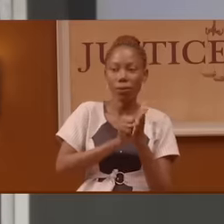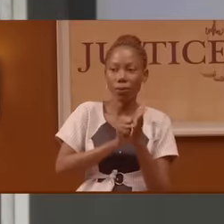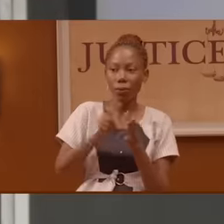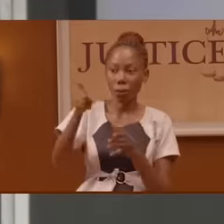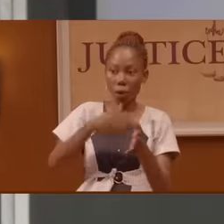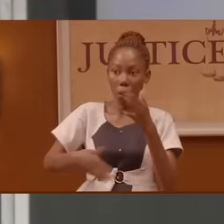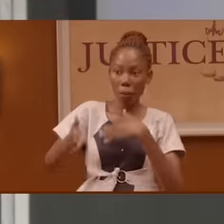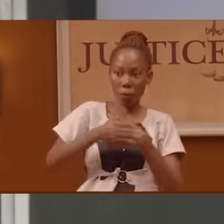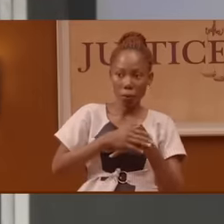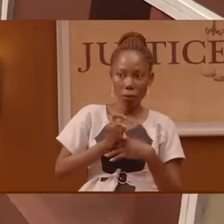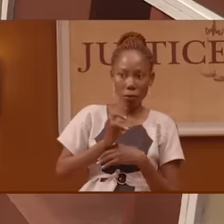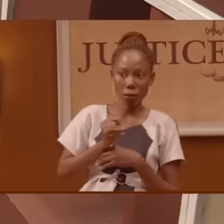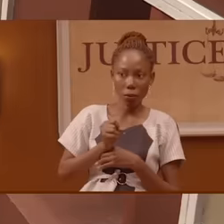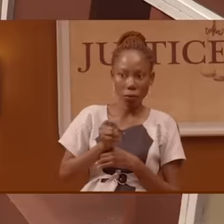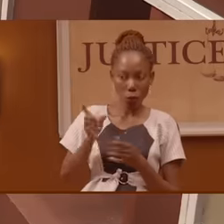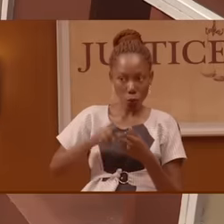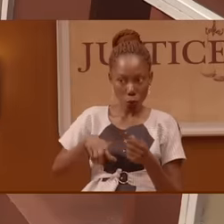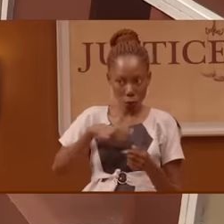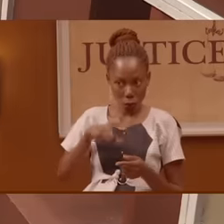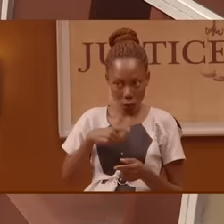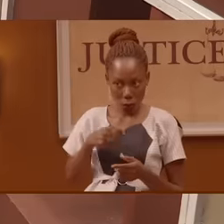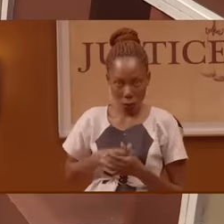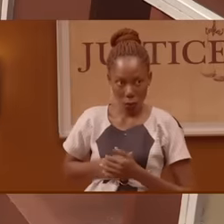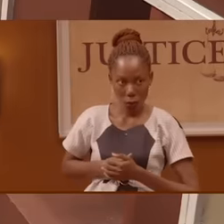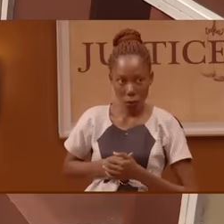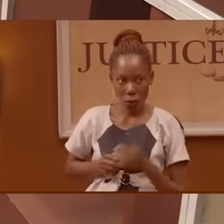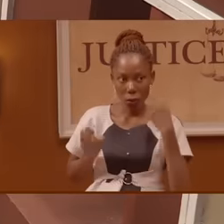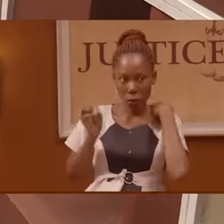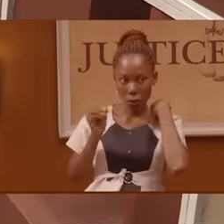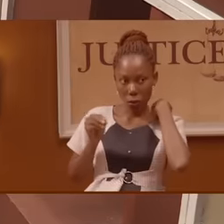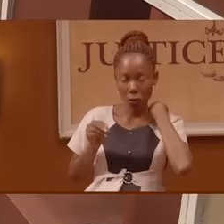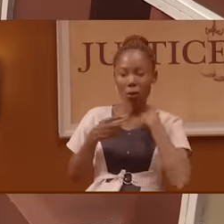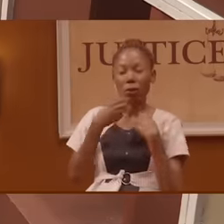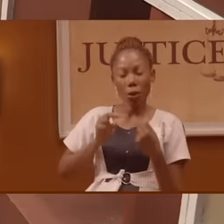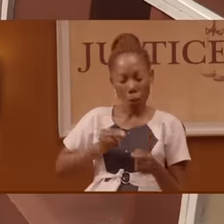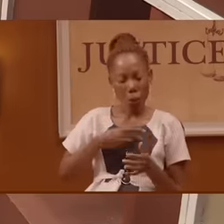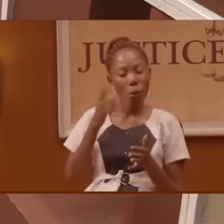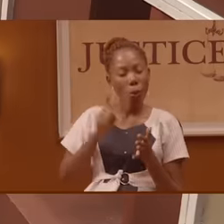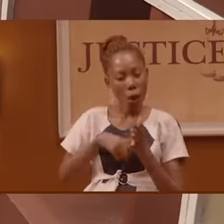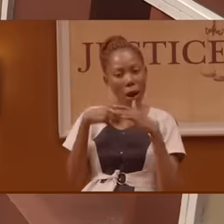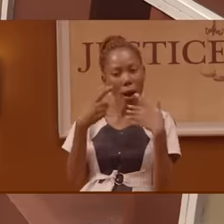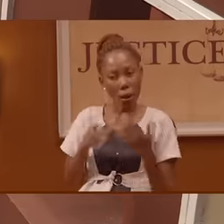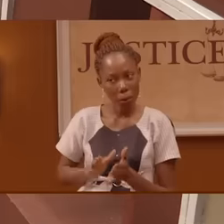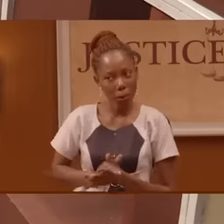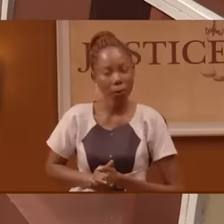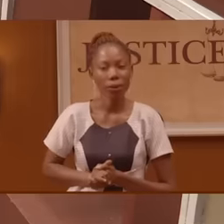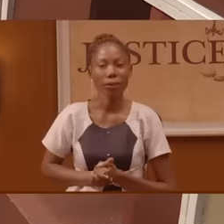back to Lagos? No, ma'am. That's what I want to say. So what happened? Just let me know. Yes, ma'am. Okay. So,